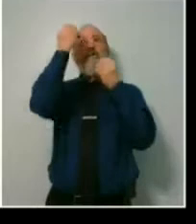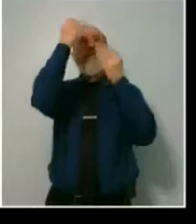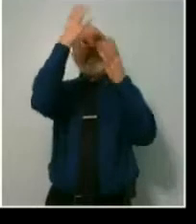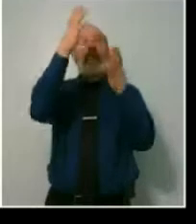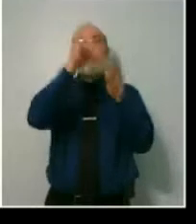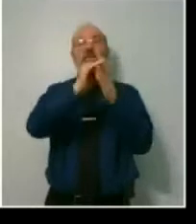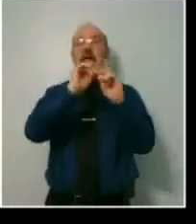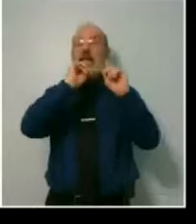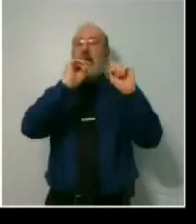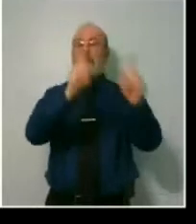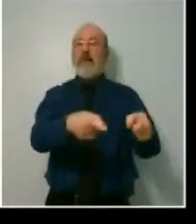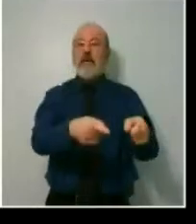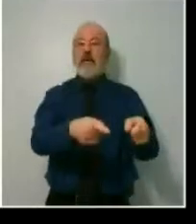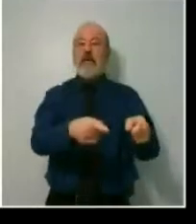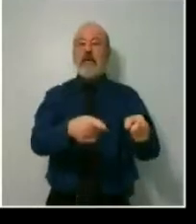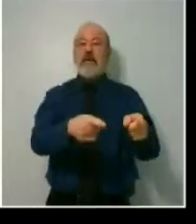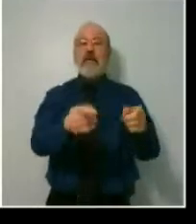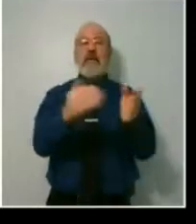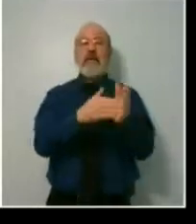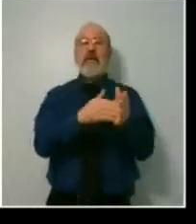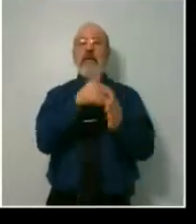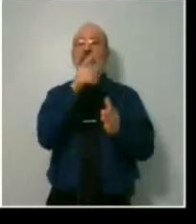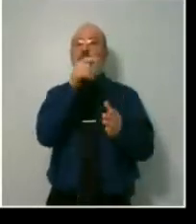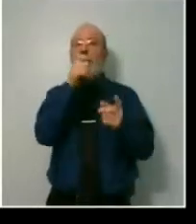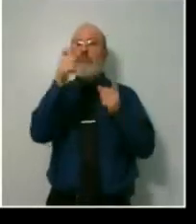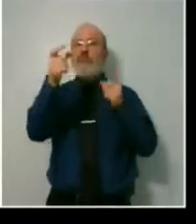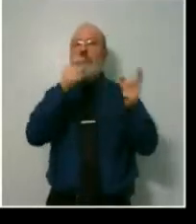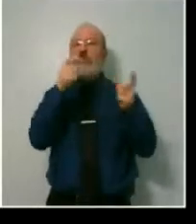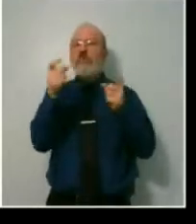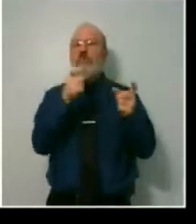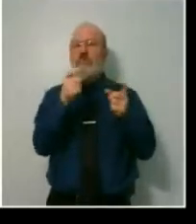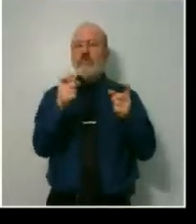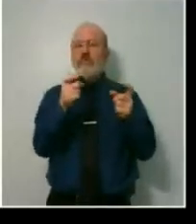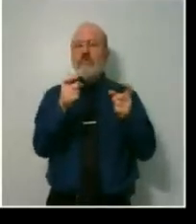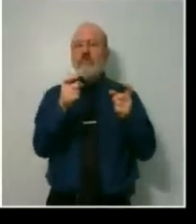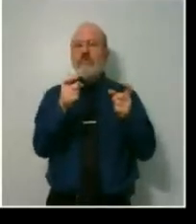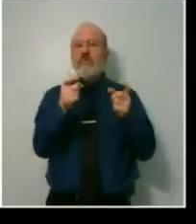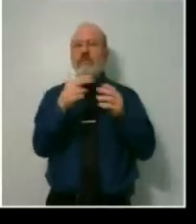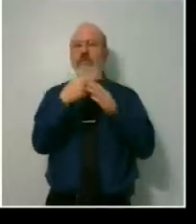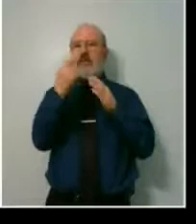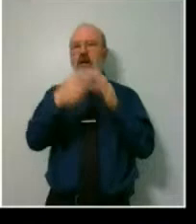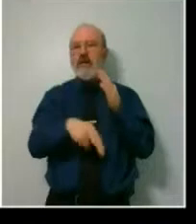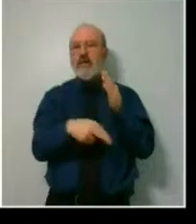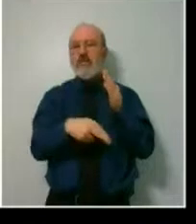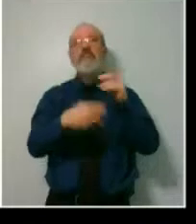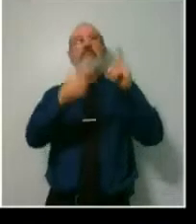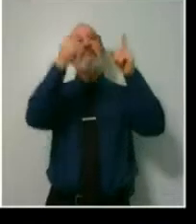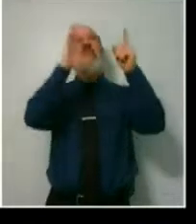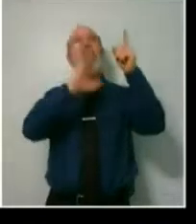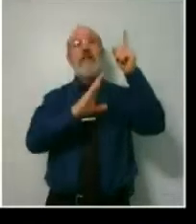command. And again, who controls the consequence? It's God.